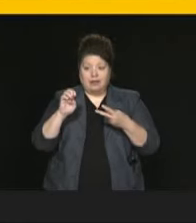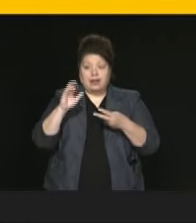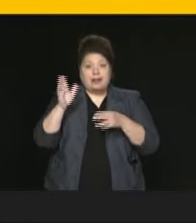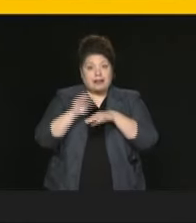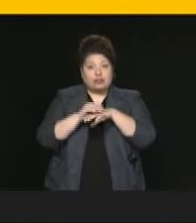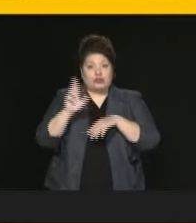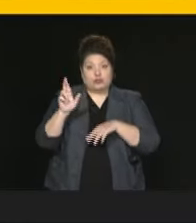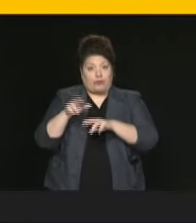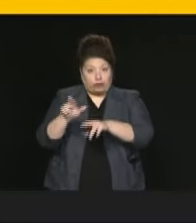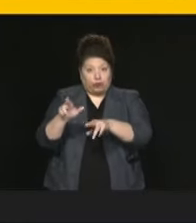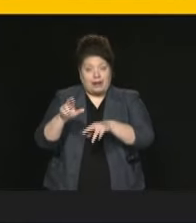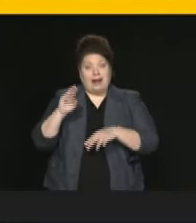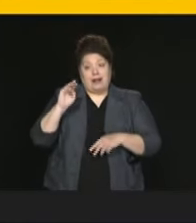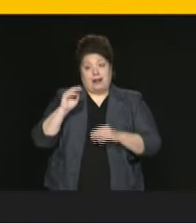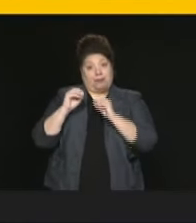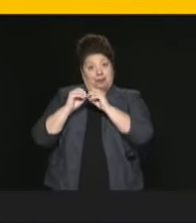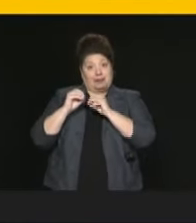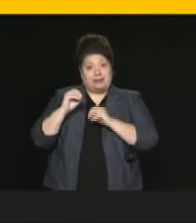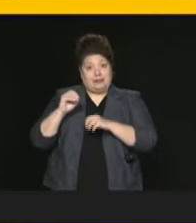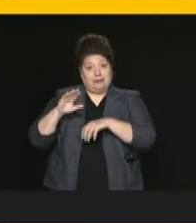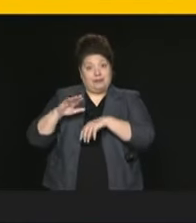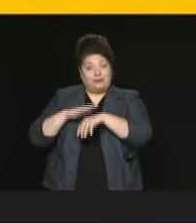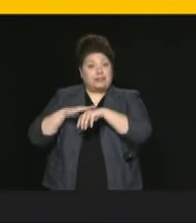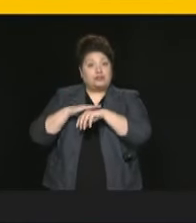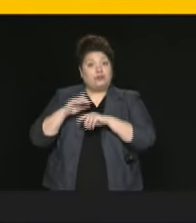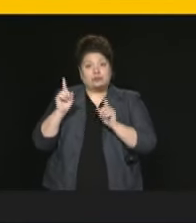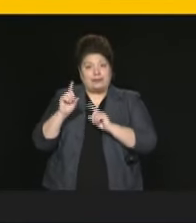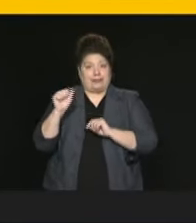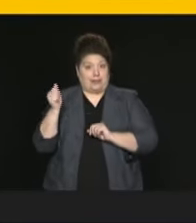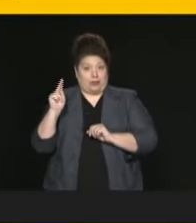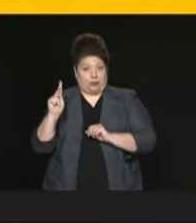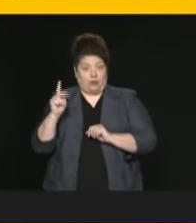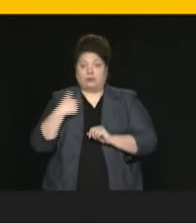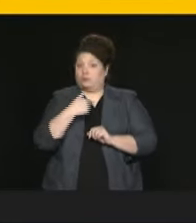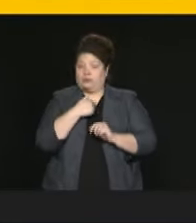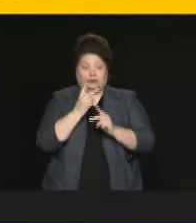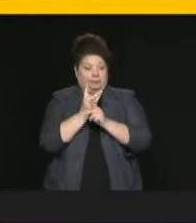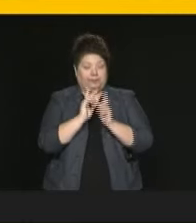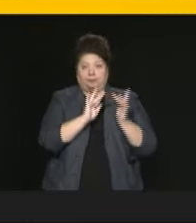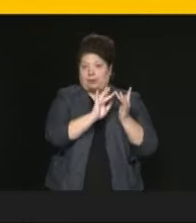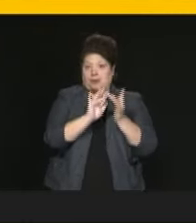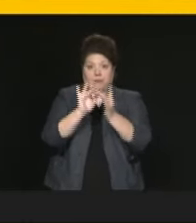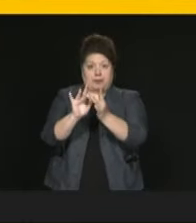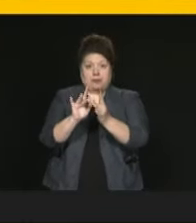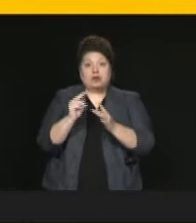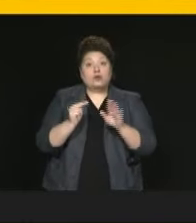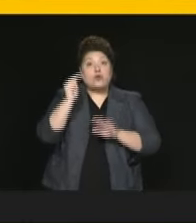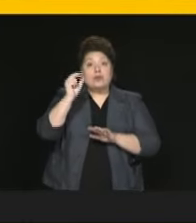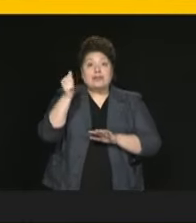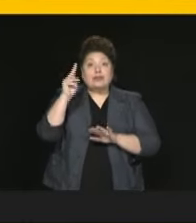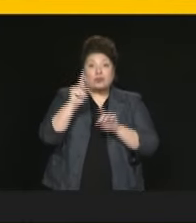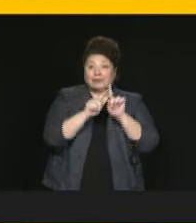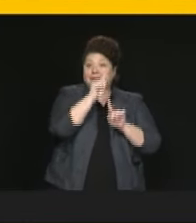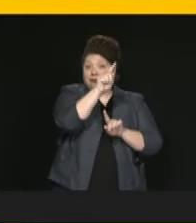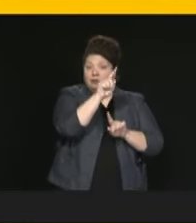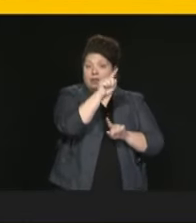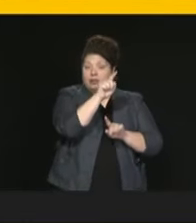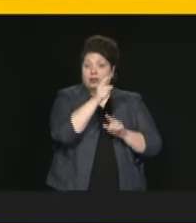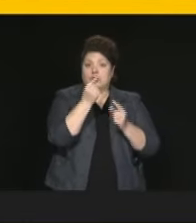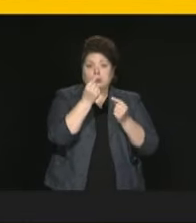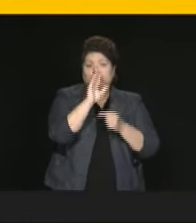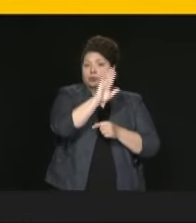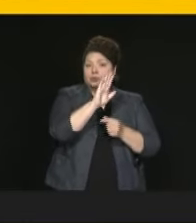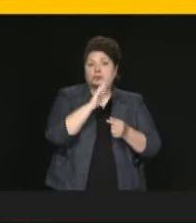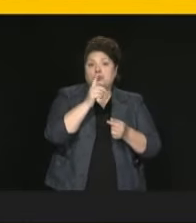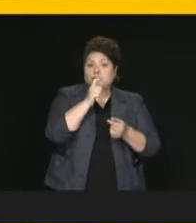Saskatchewan. For example, in northern Saskatchewan, all frontline health services are delivered by First Nations and Tribal Councils